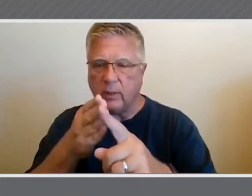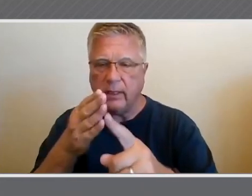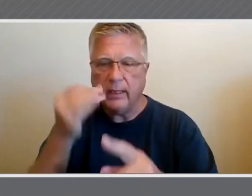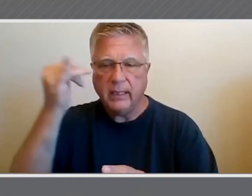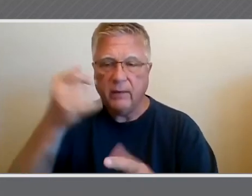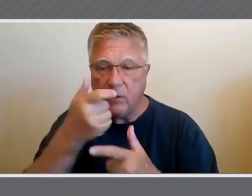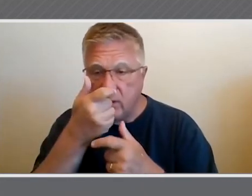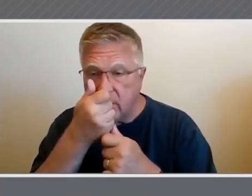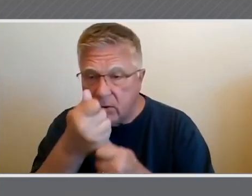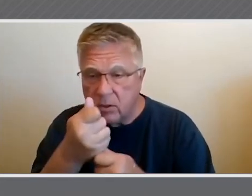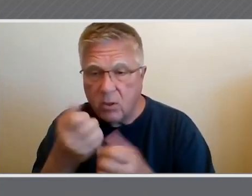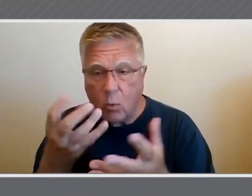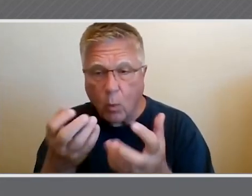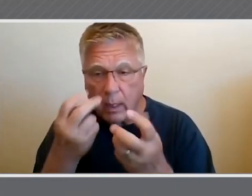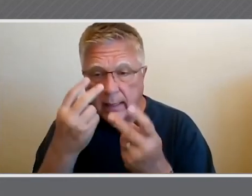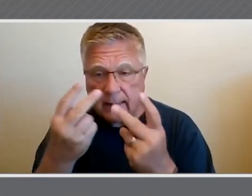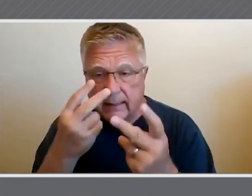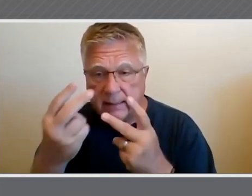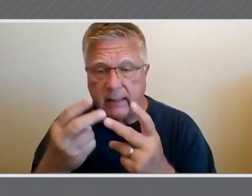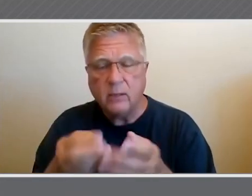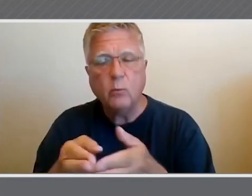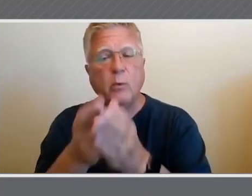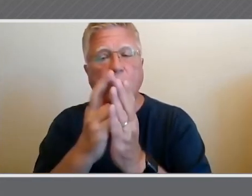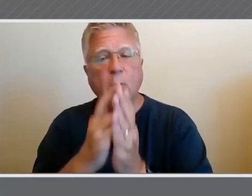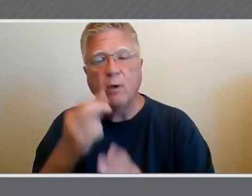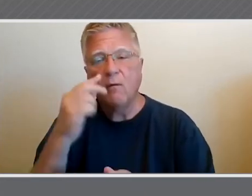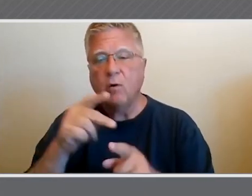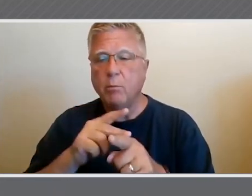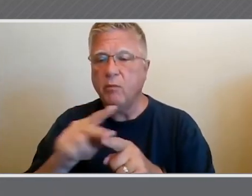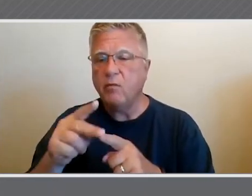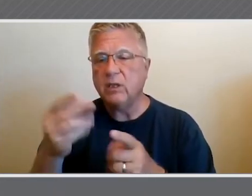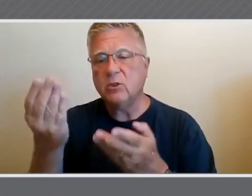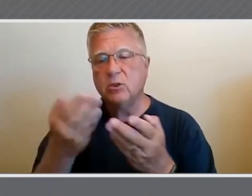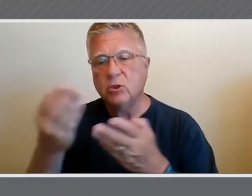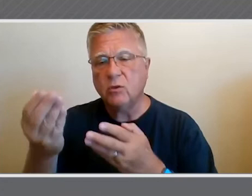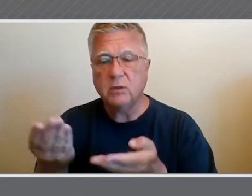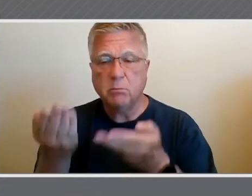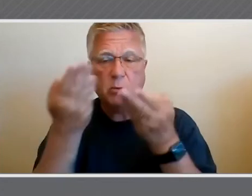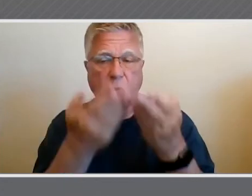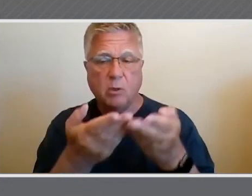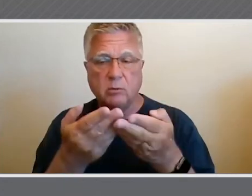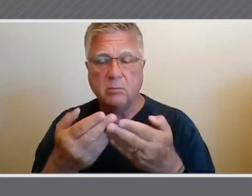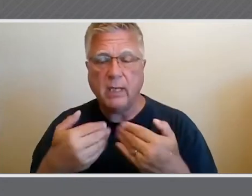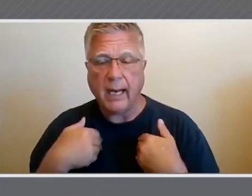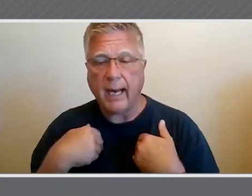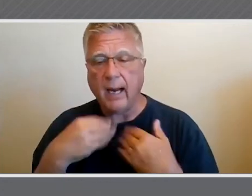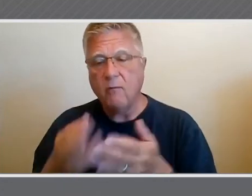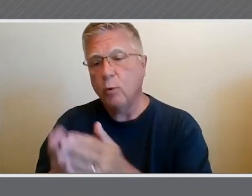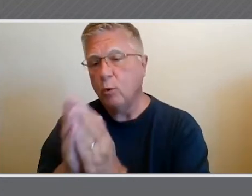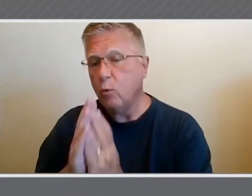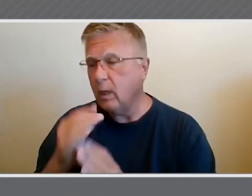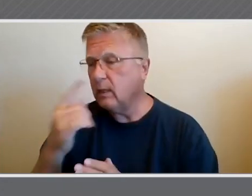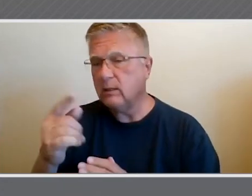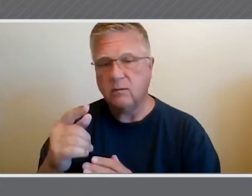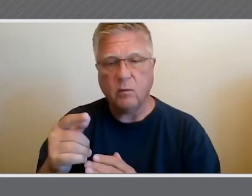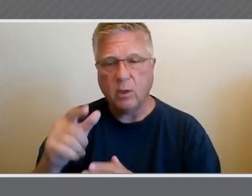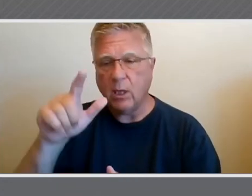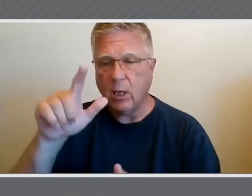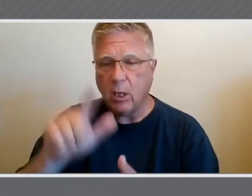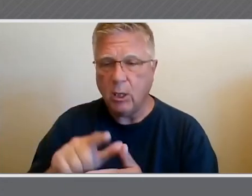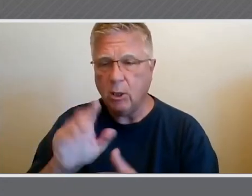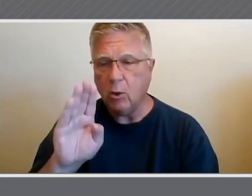in seeing the requests for professional service proposals. There are requests for low bid